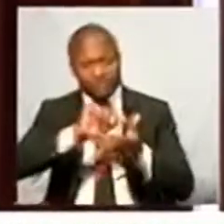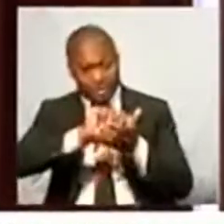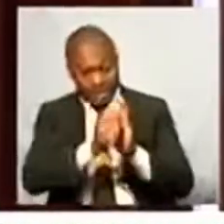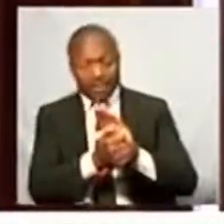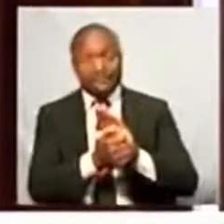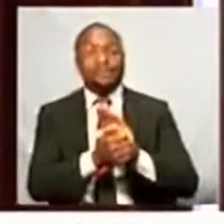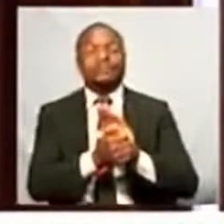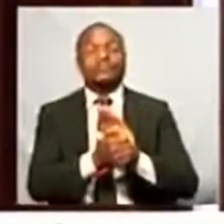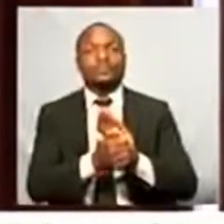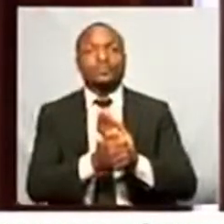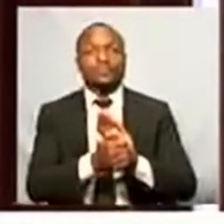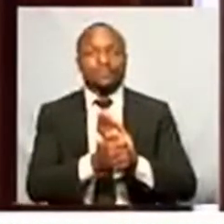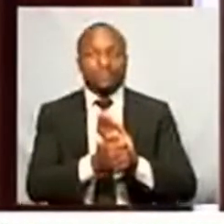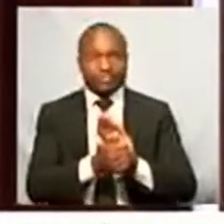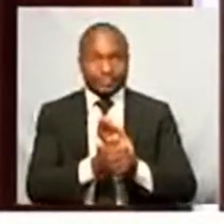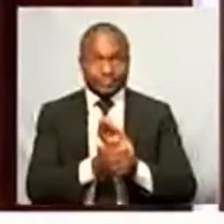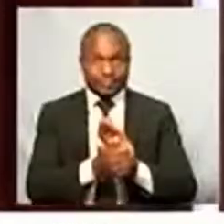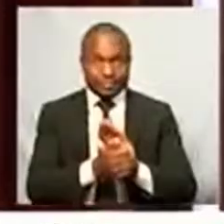Disability Act of